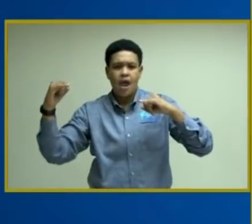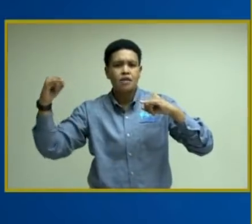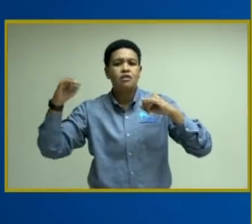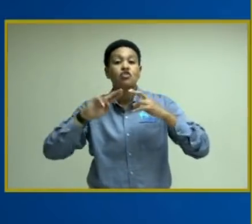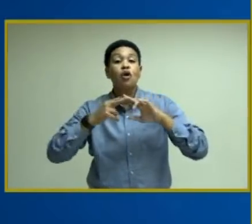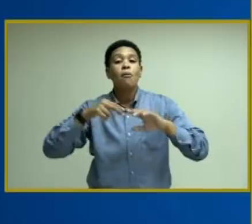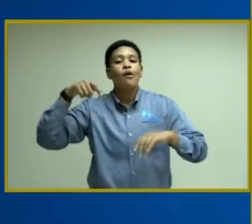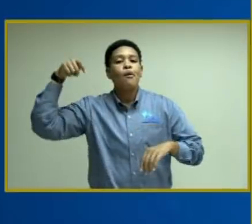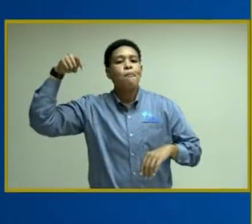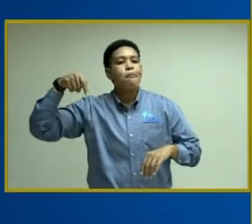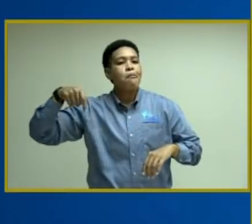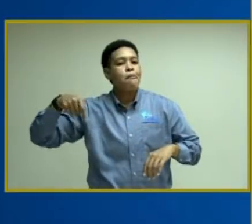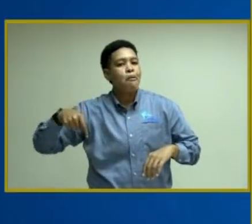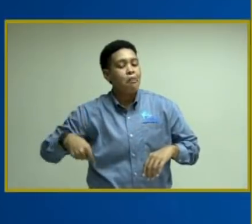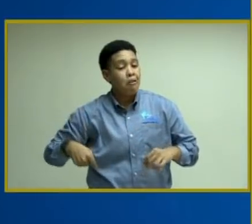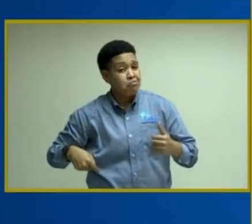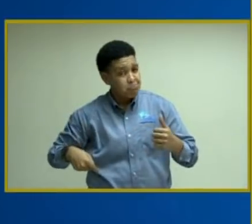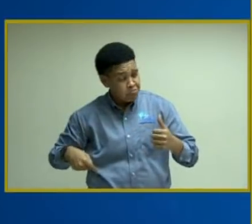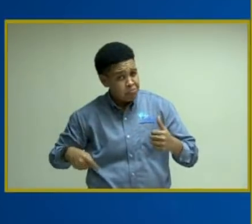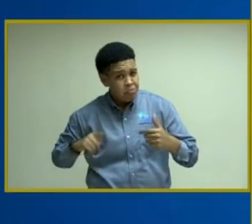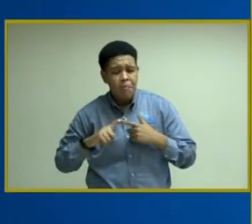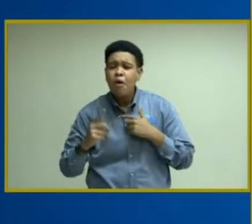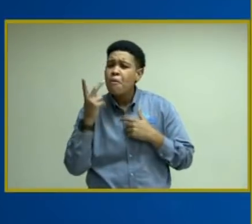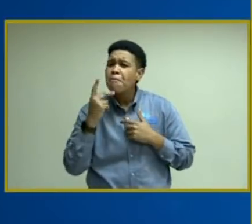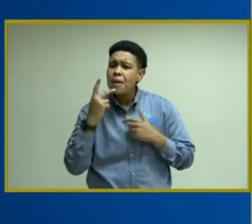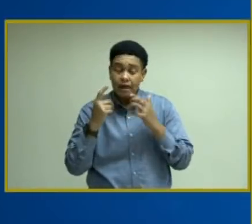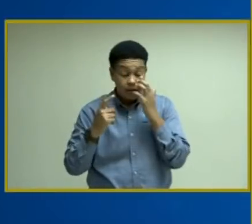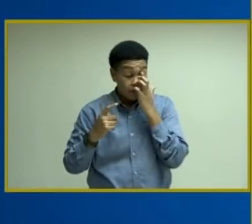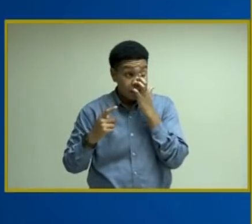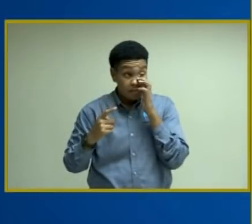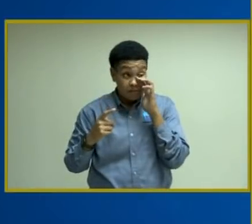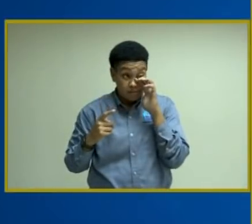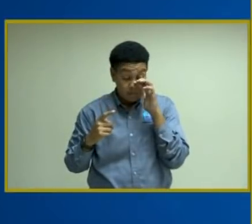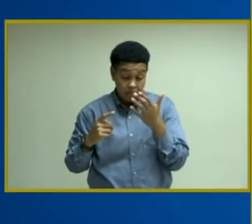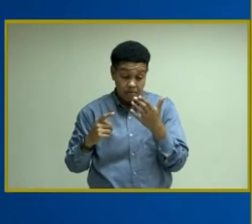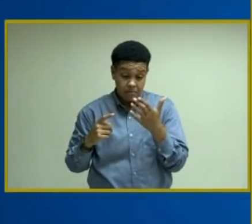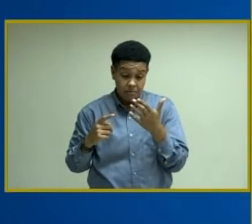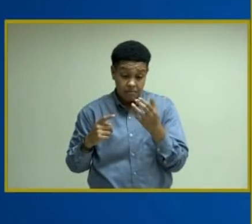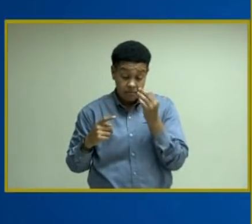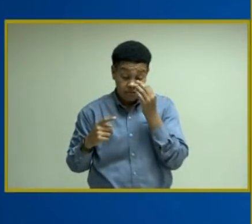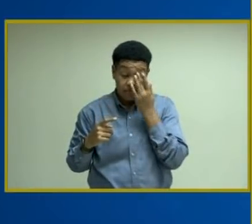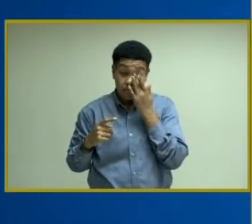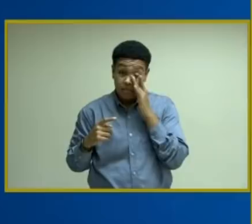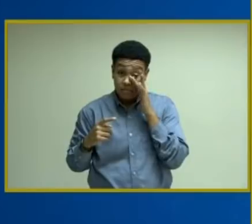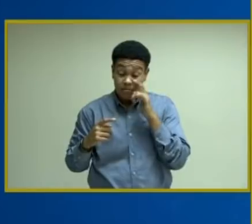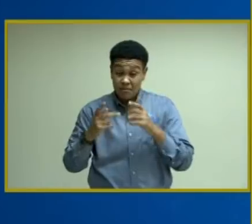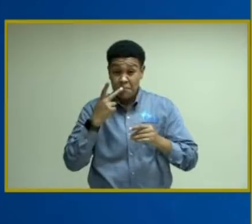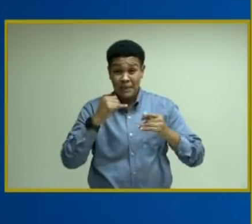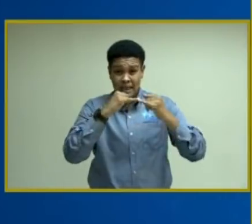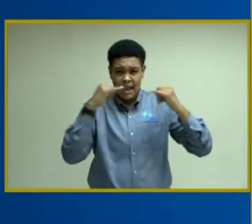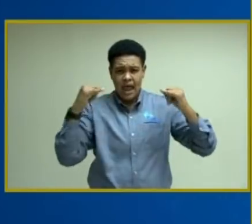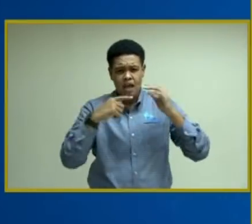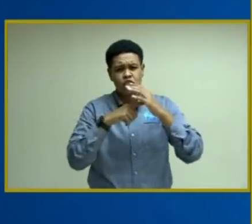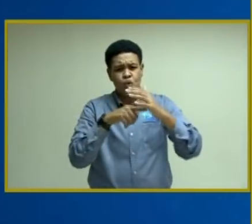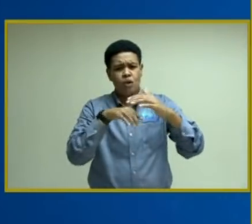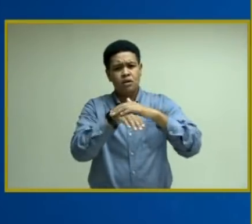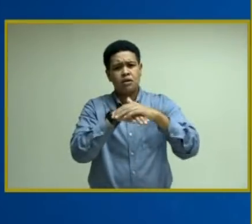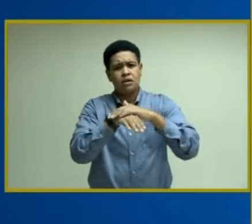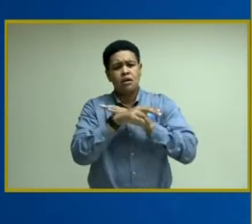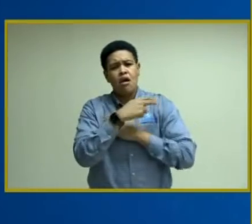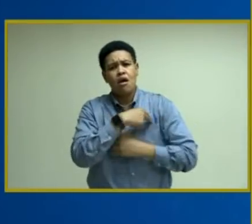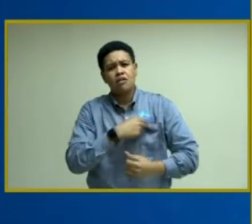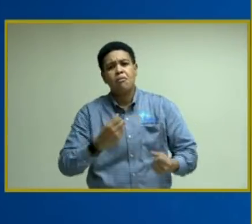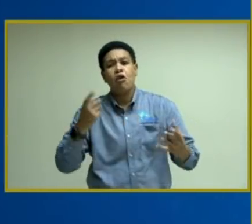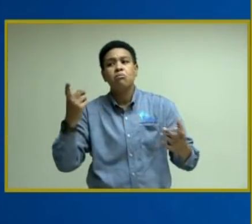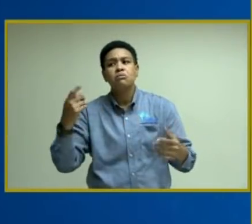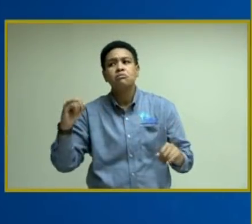down. The pink line on the graph is showing our admissions, and again, these have been going